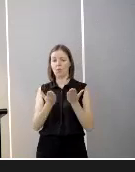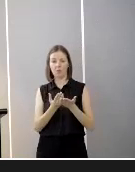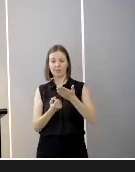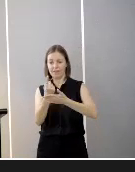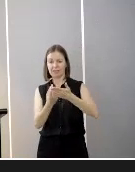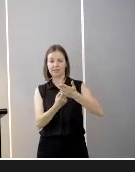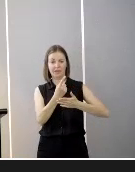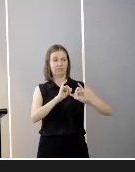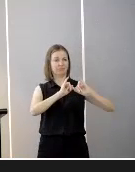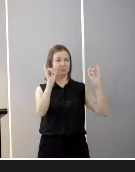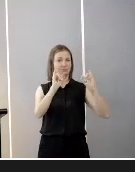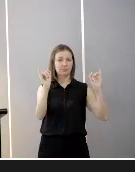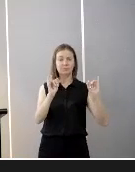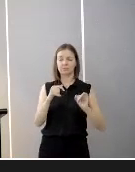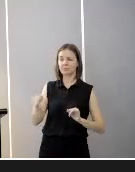lot of these